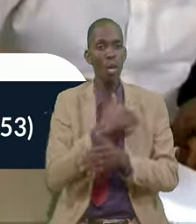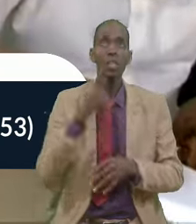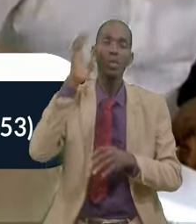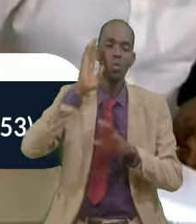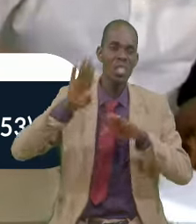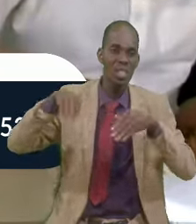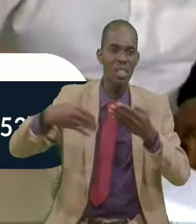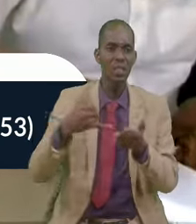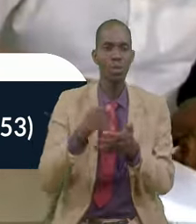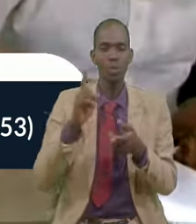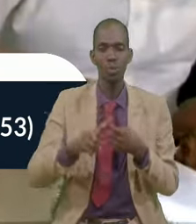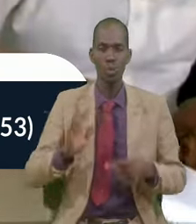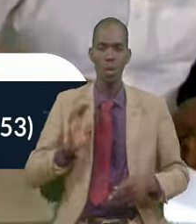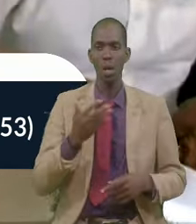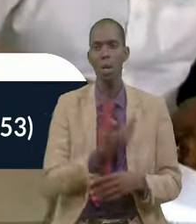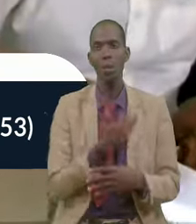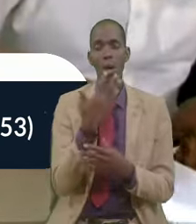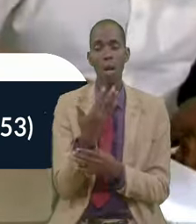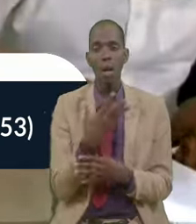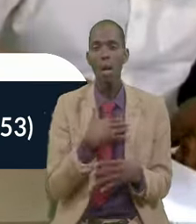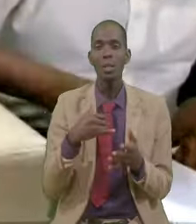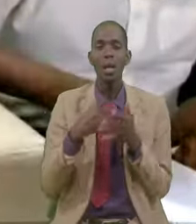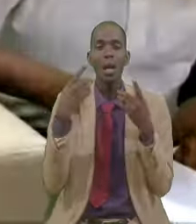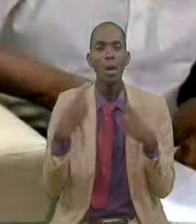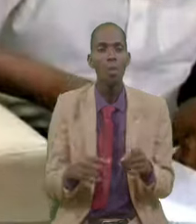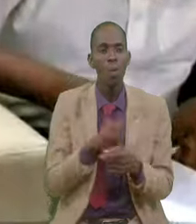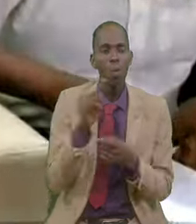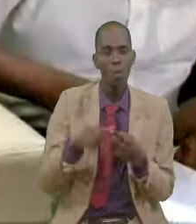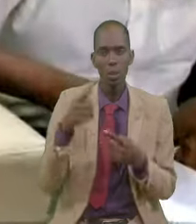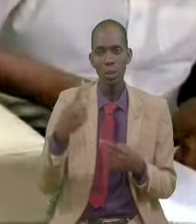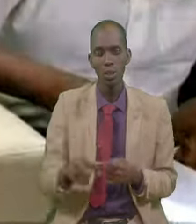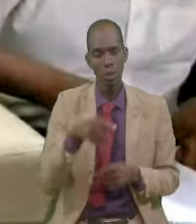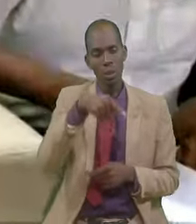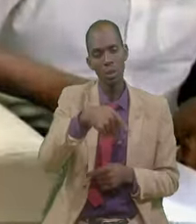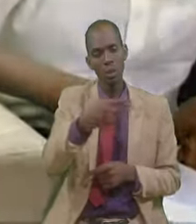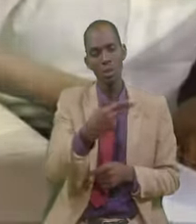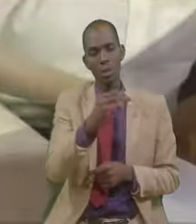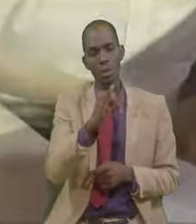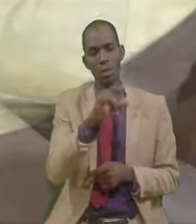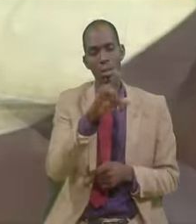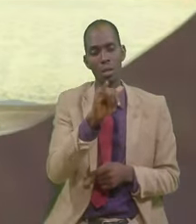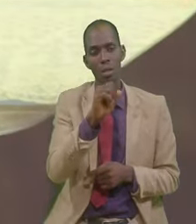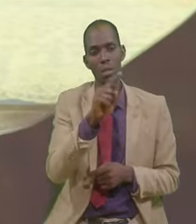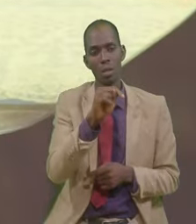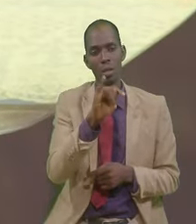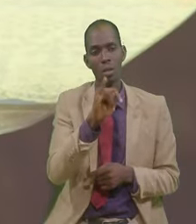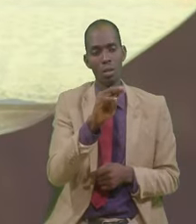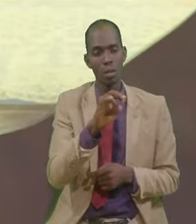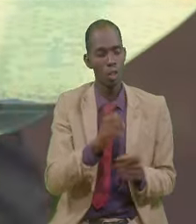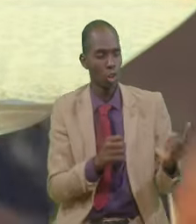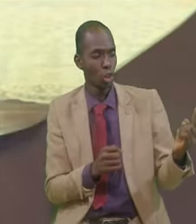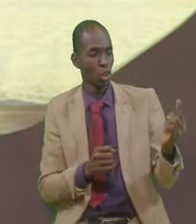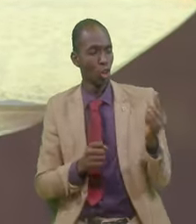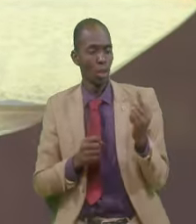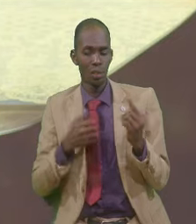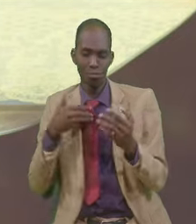hands. And it came to pass, when the Philistines arose and came and drew near to meet David,